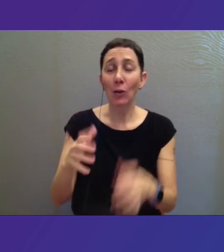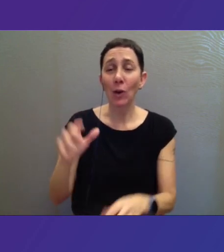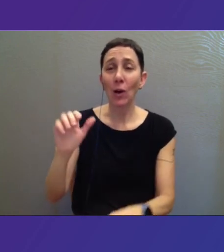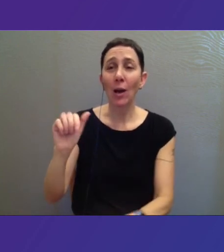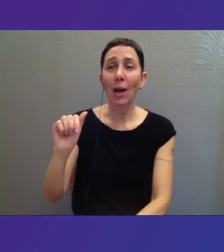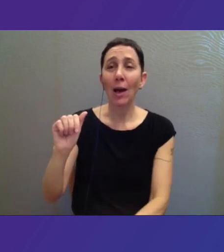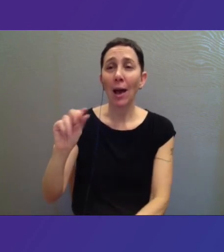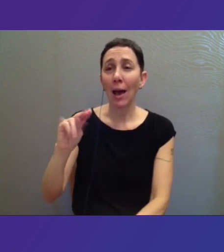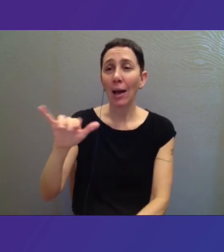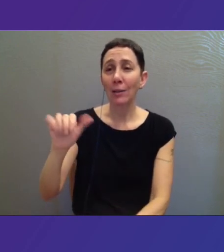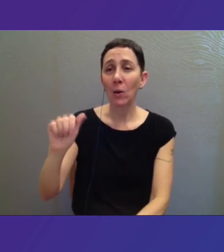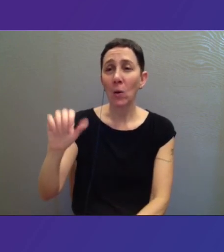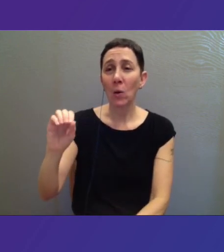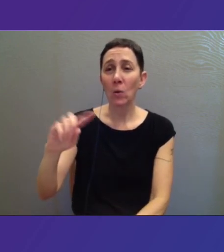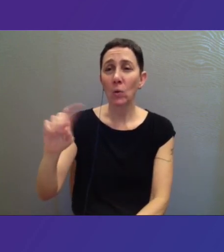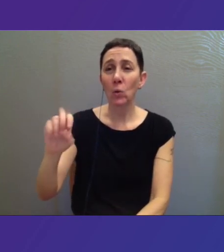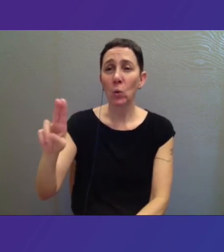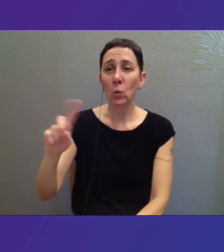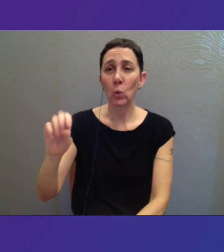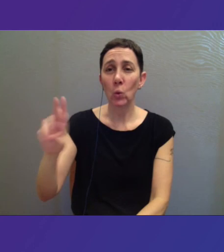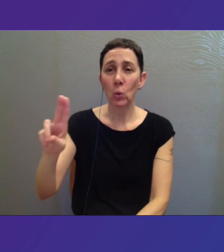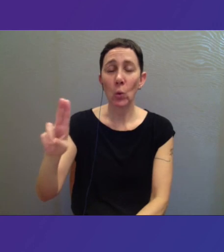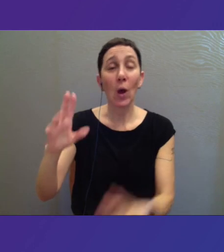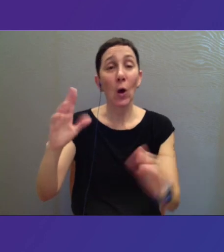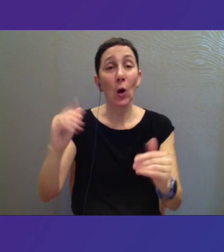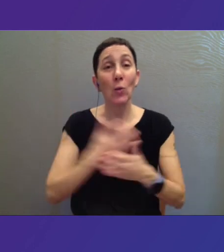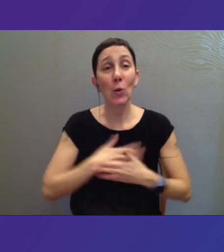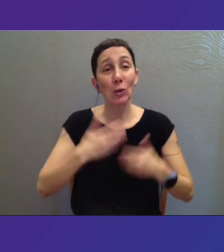rest of your time at the symposium. Thanks again.